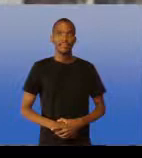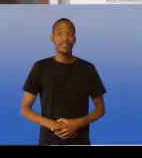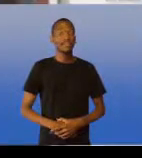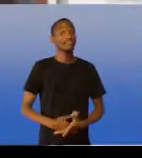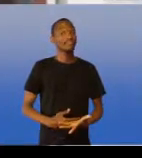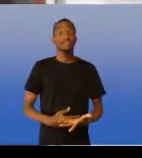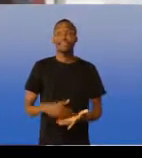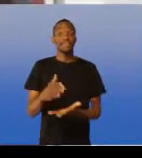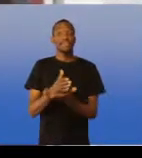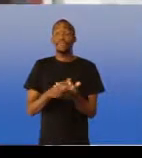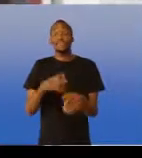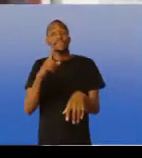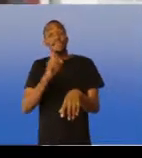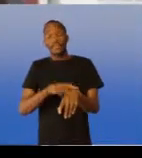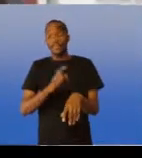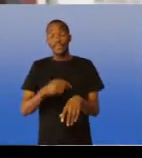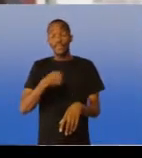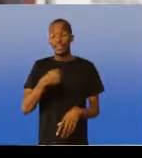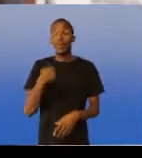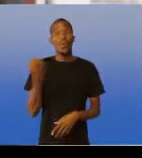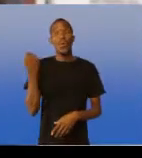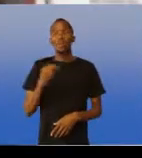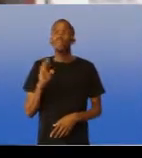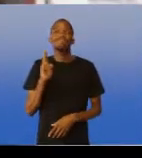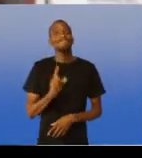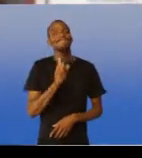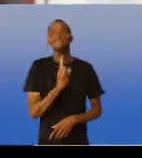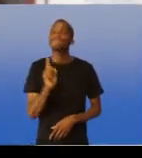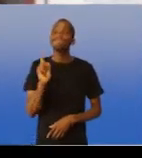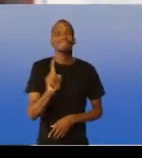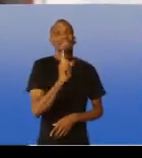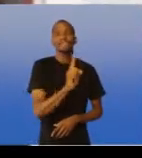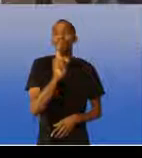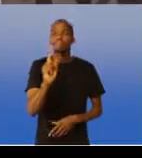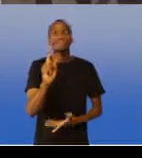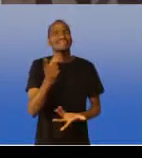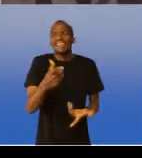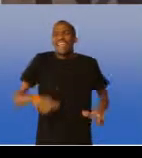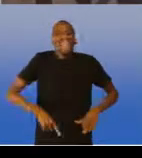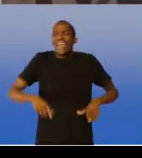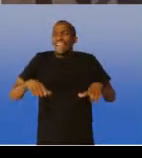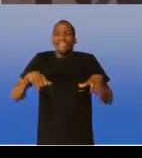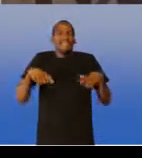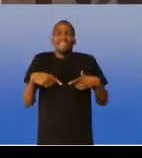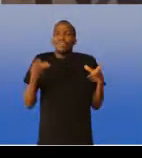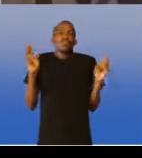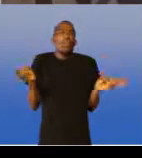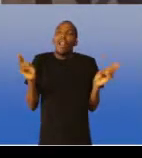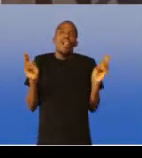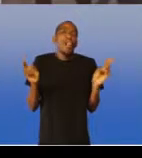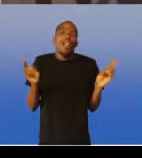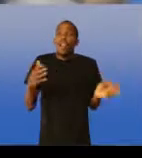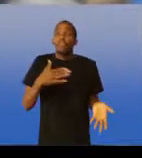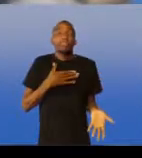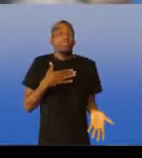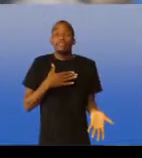gongwe le gongwe ke ba ke tsamaya ka dinao ko ke tshela botshelo hela jo bo normale